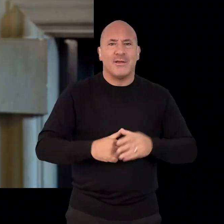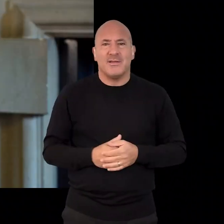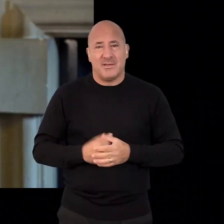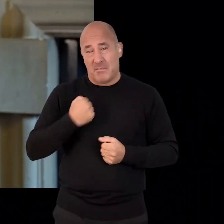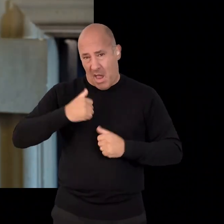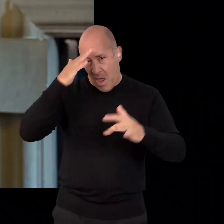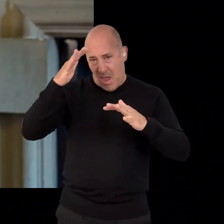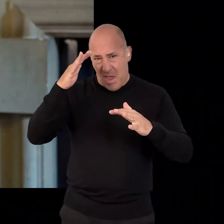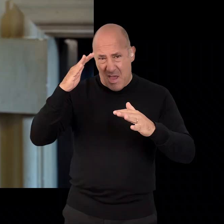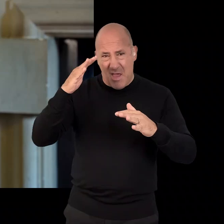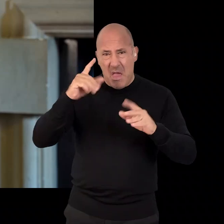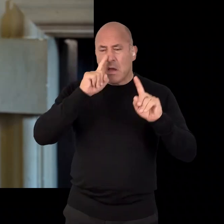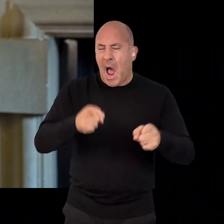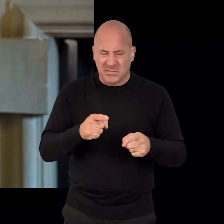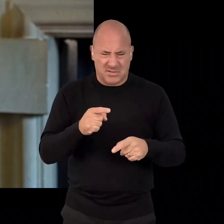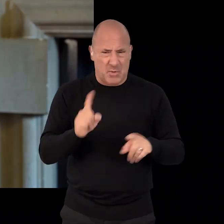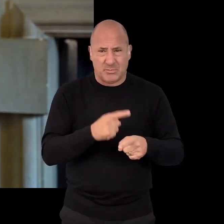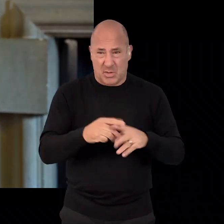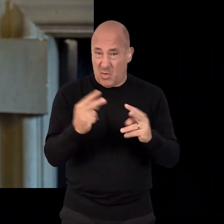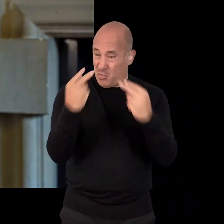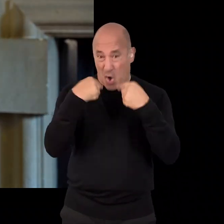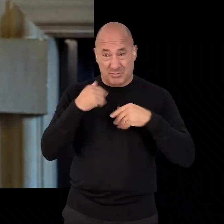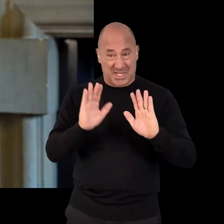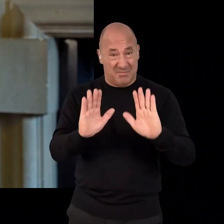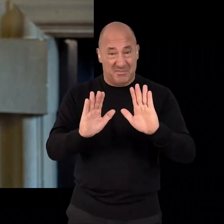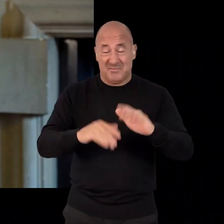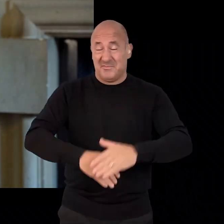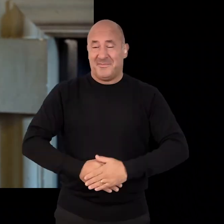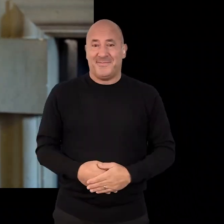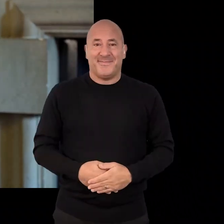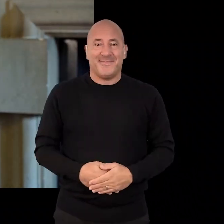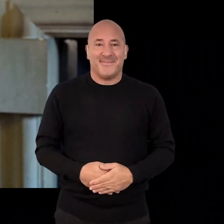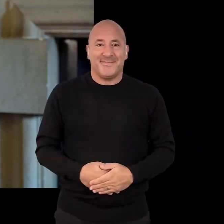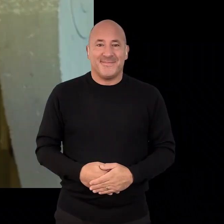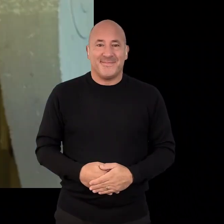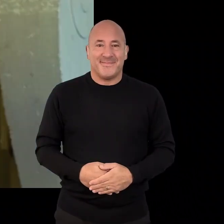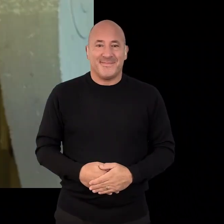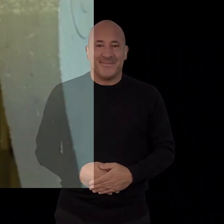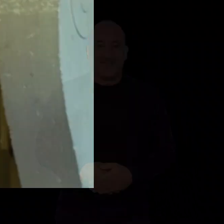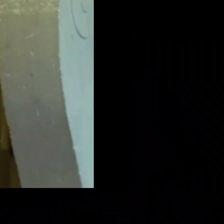mantra is, there's no such word as can't, it's, well, watch me.